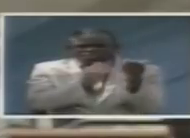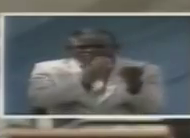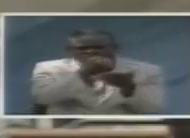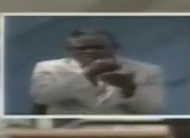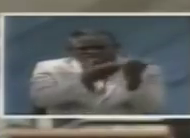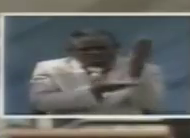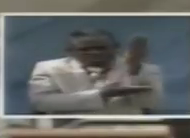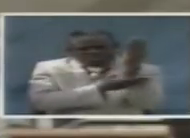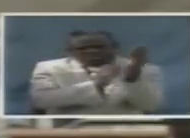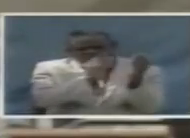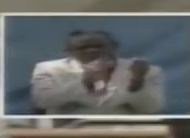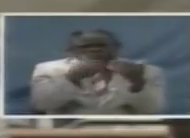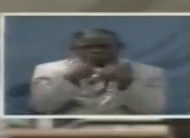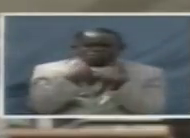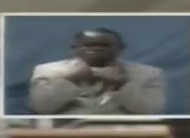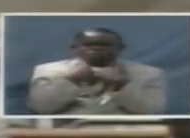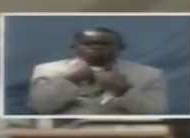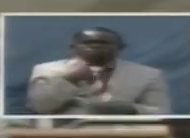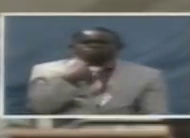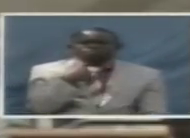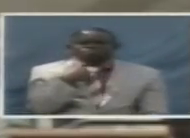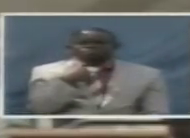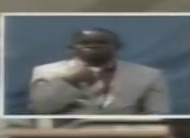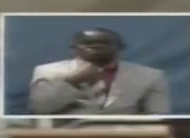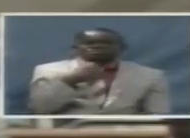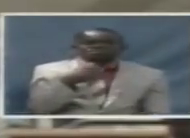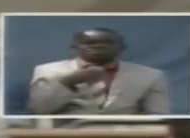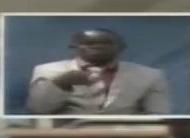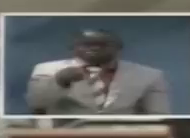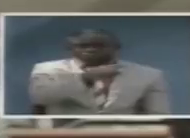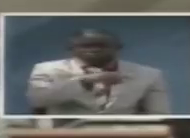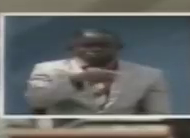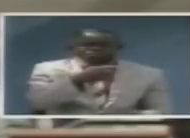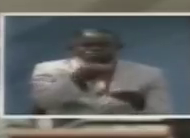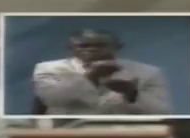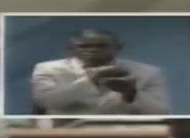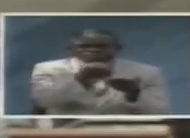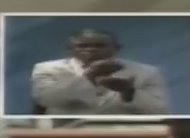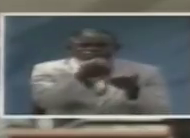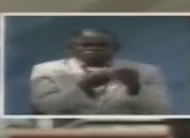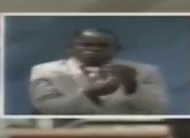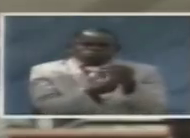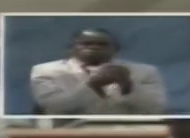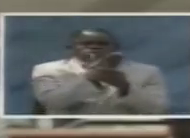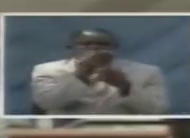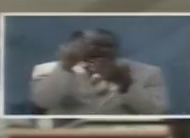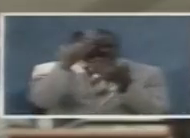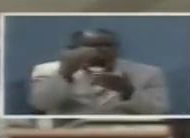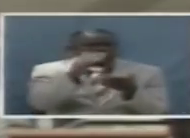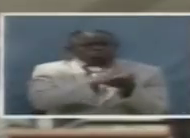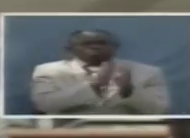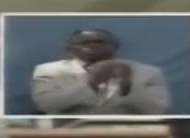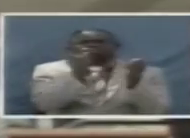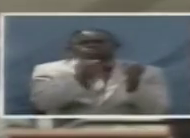Mr. Speaker, growth in the advanced economies is expected to strengthen to 2% in 2017